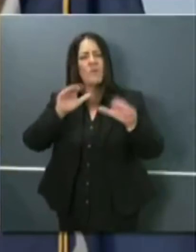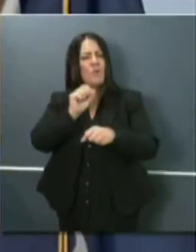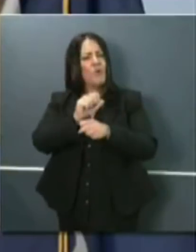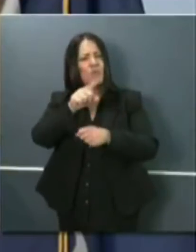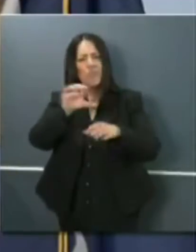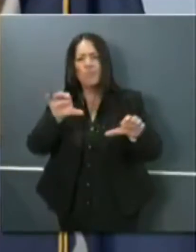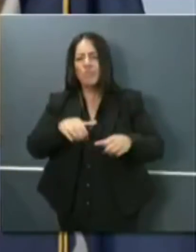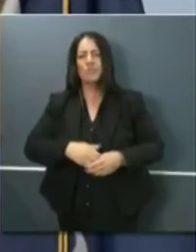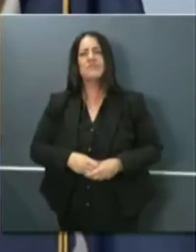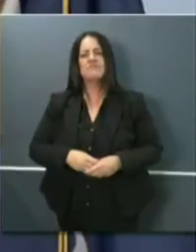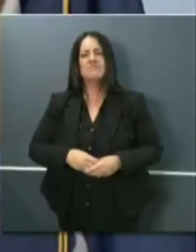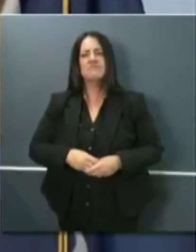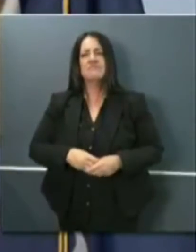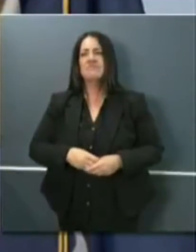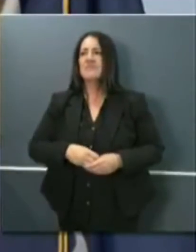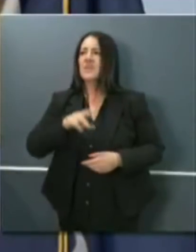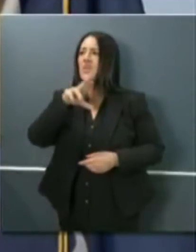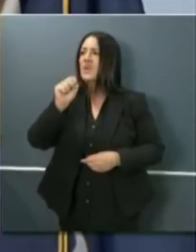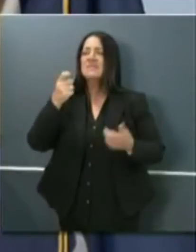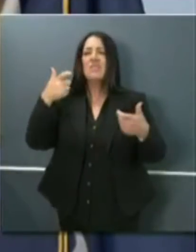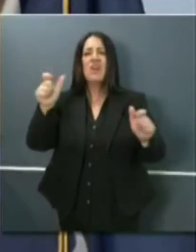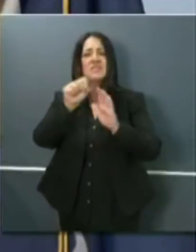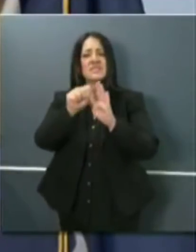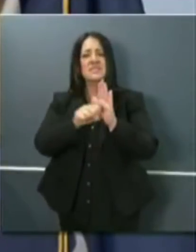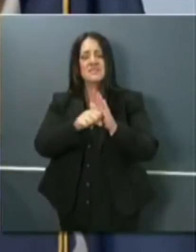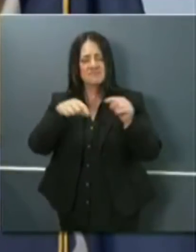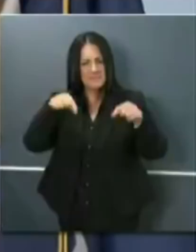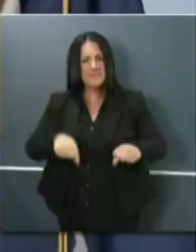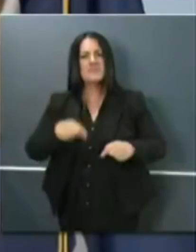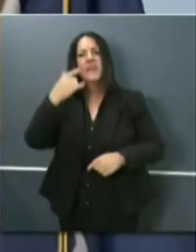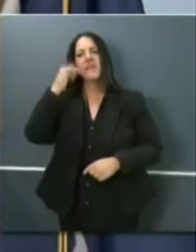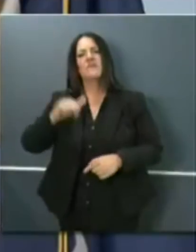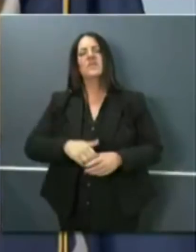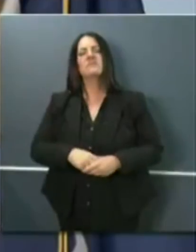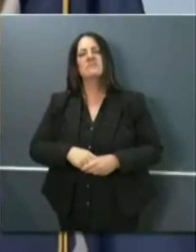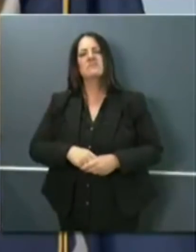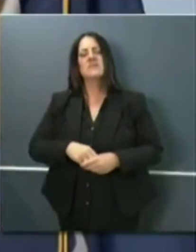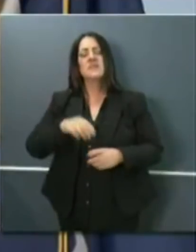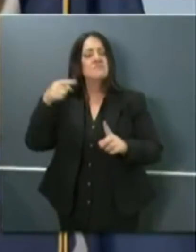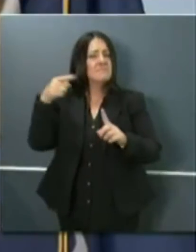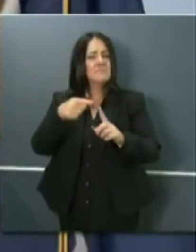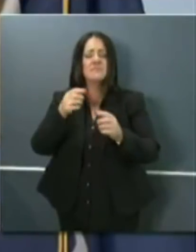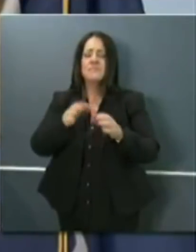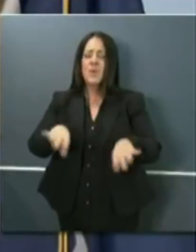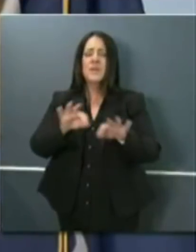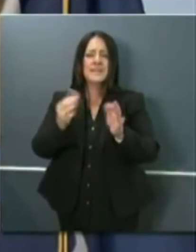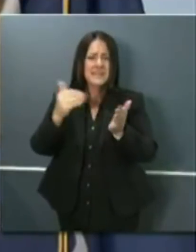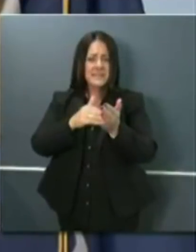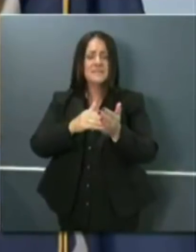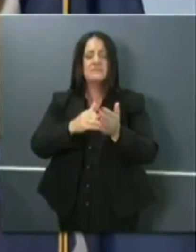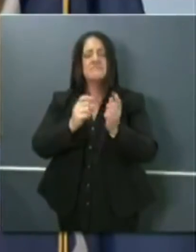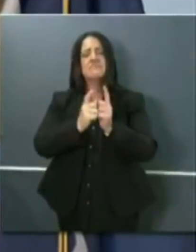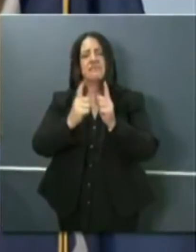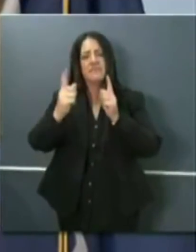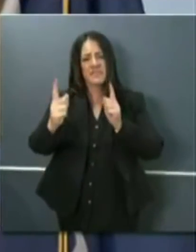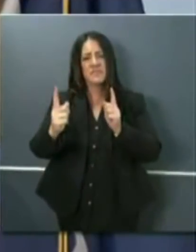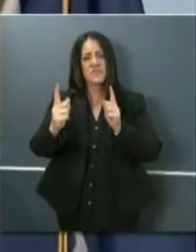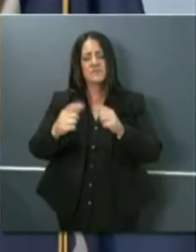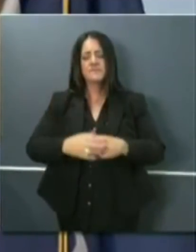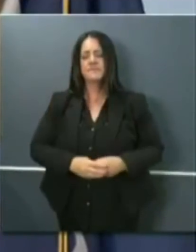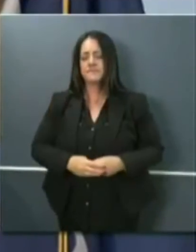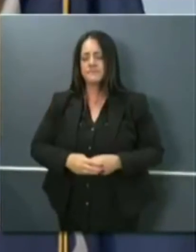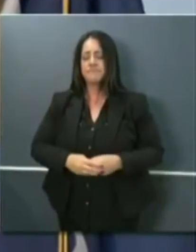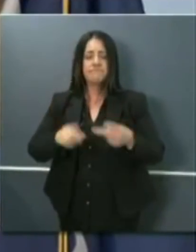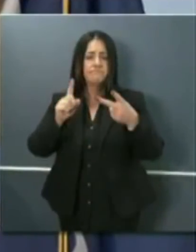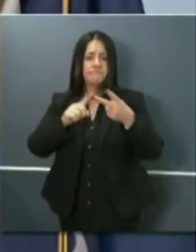in the nation's largest state to practice physical distancing. Number 2, I just want to remind people that if you